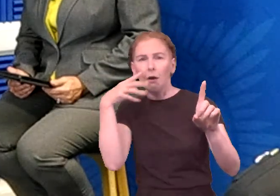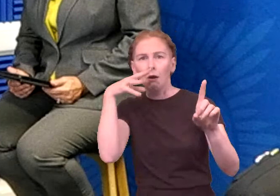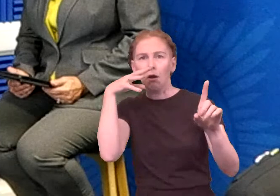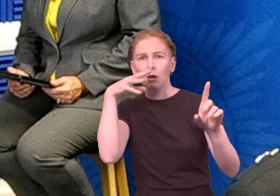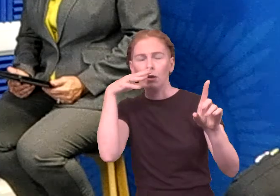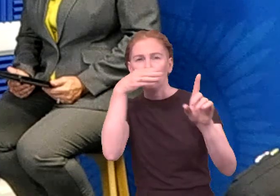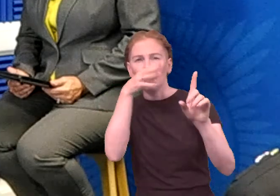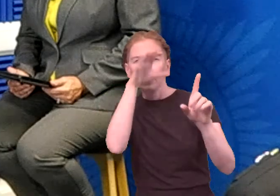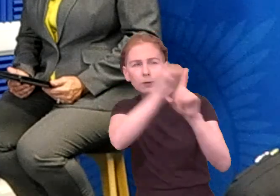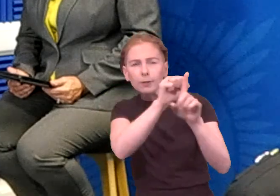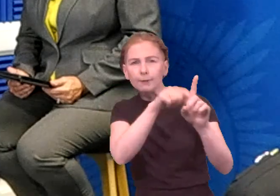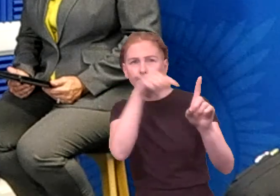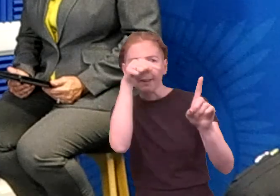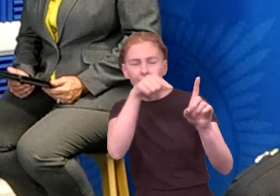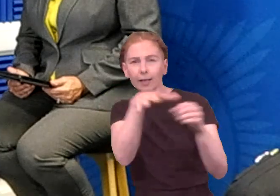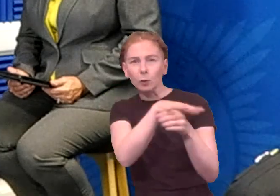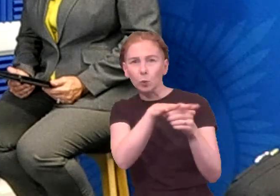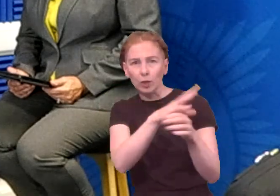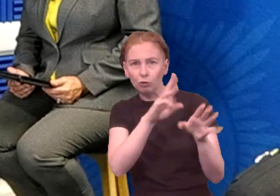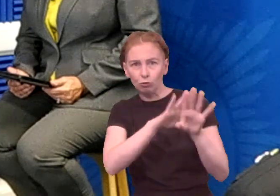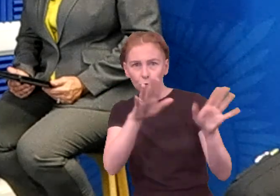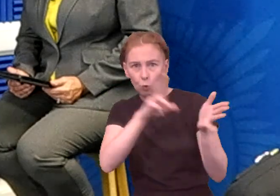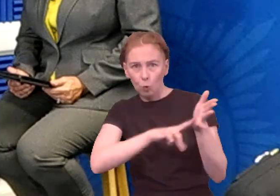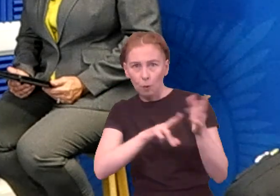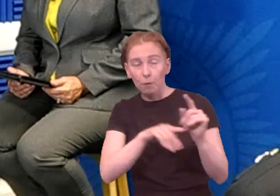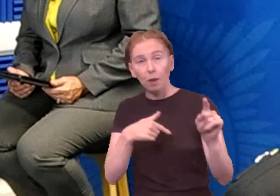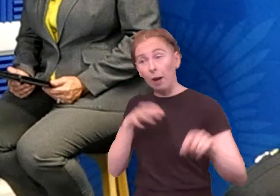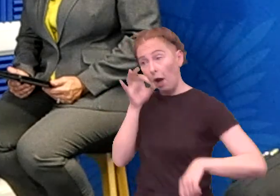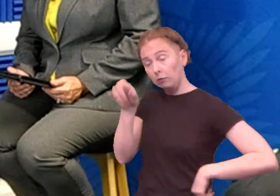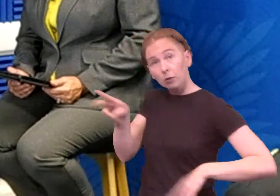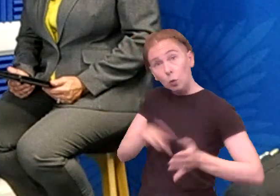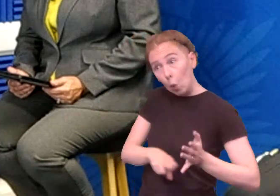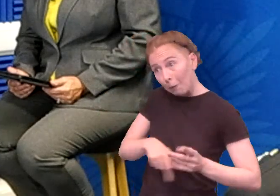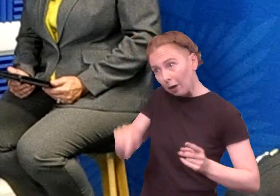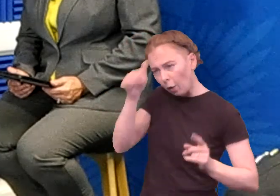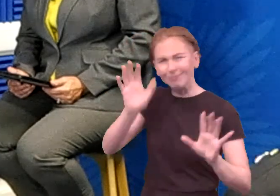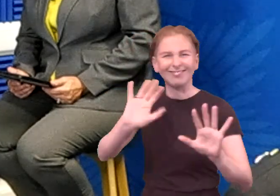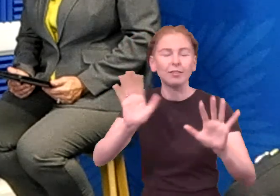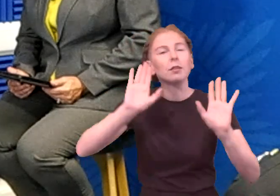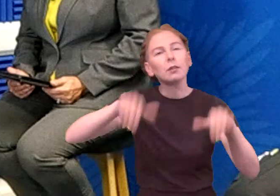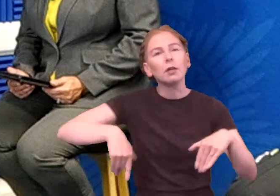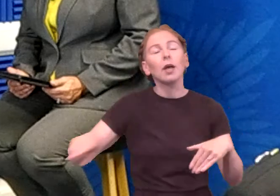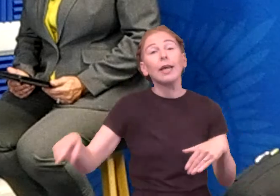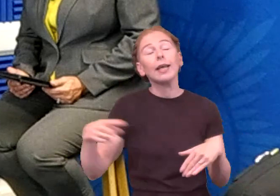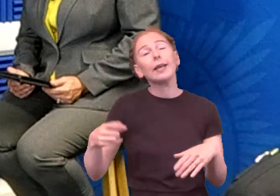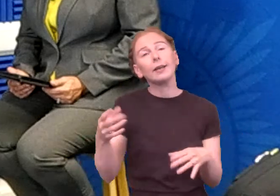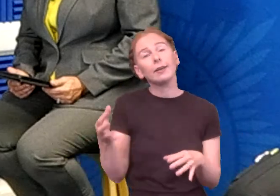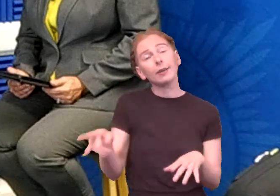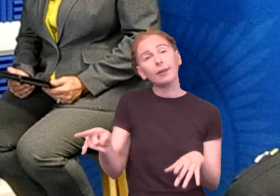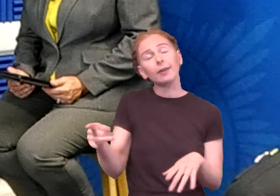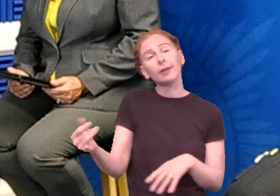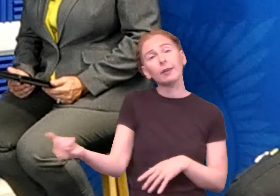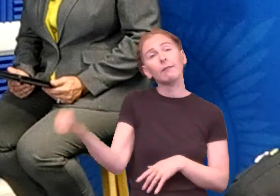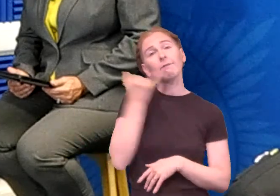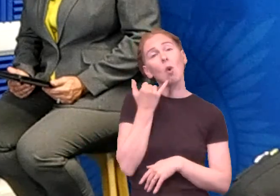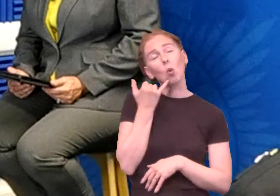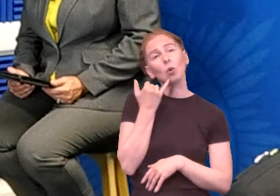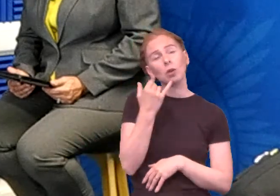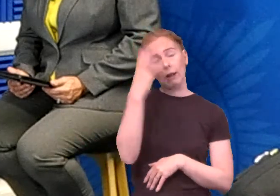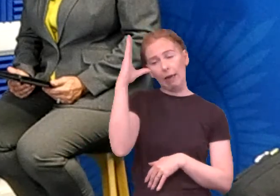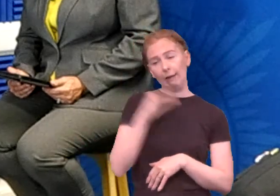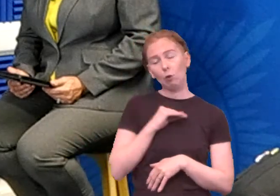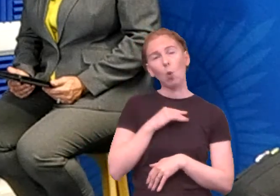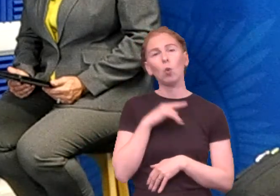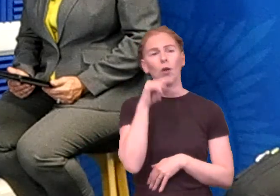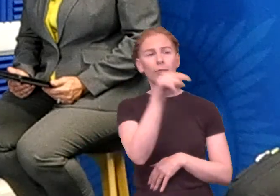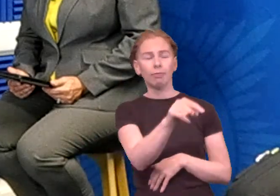normal. I didn't ask what normal was, but he called in with concerns, which turned out to be legitimate. And we talk